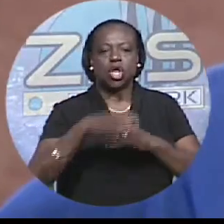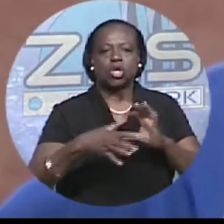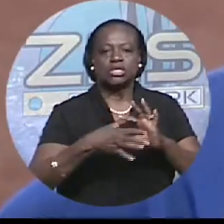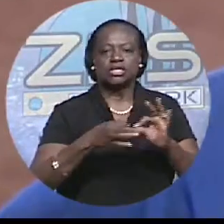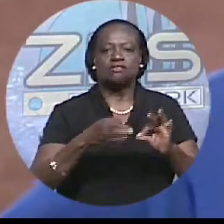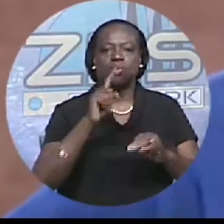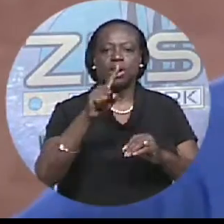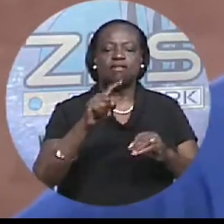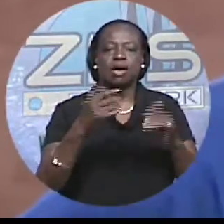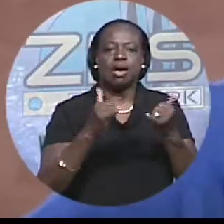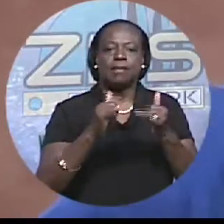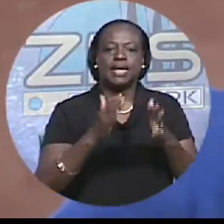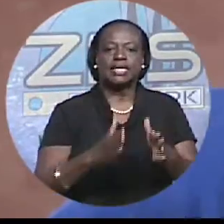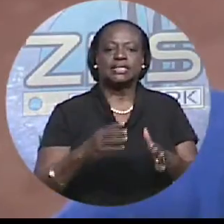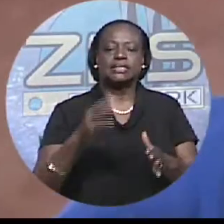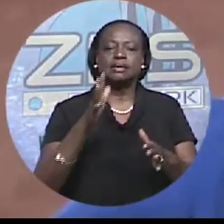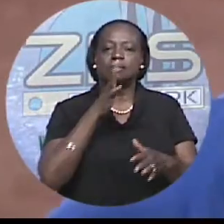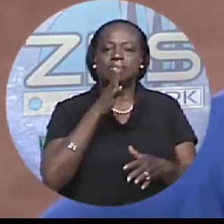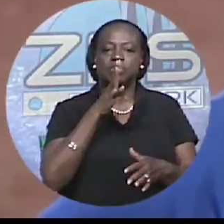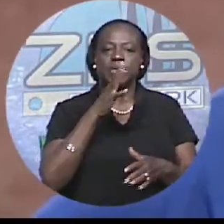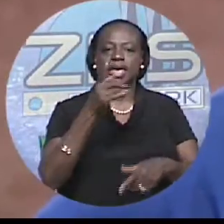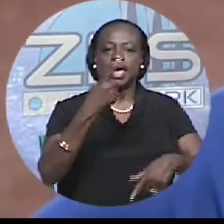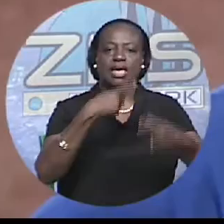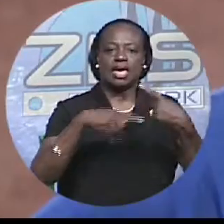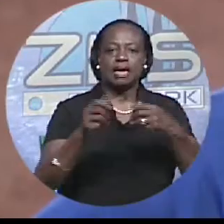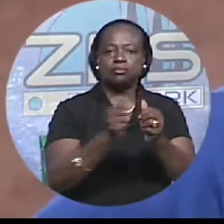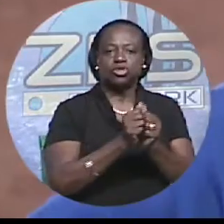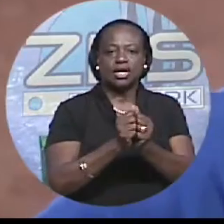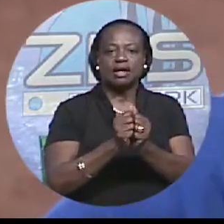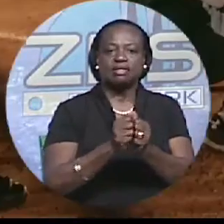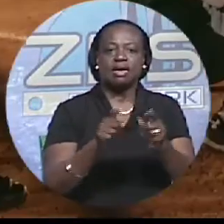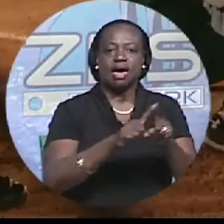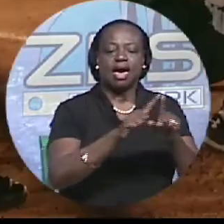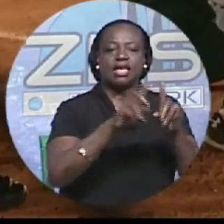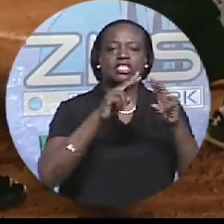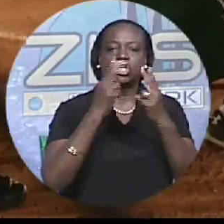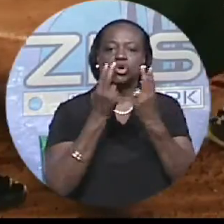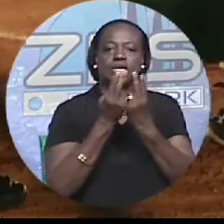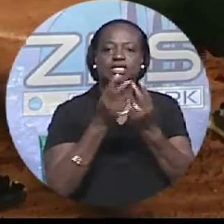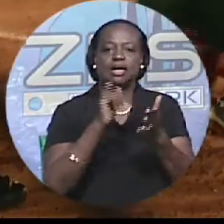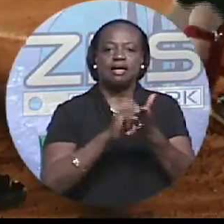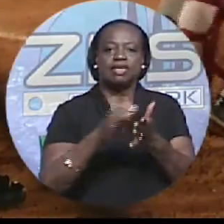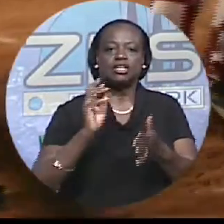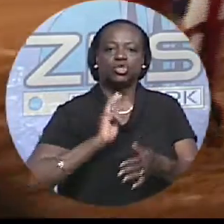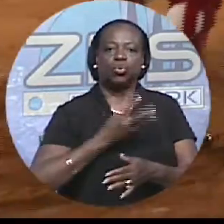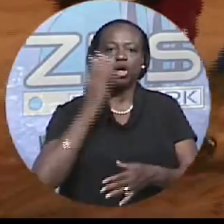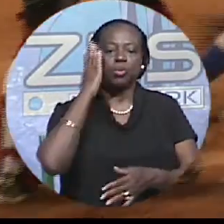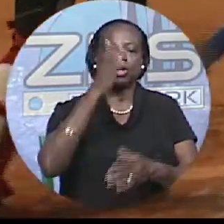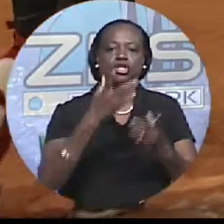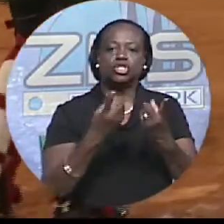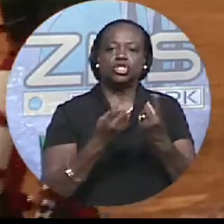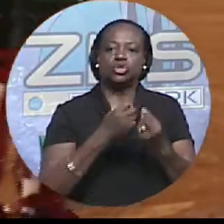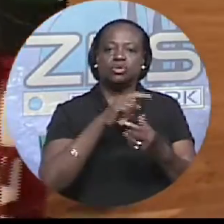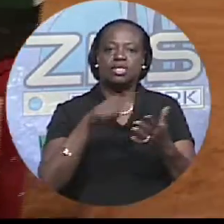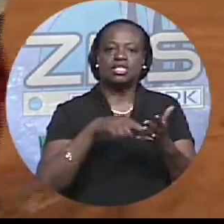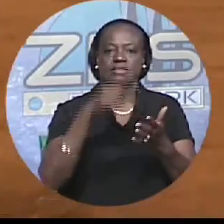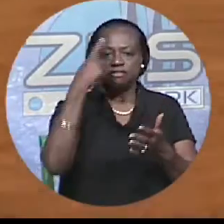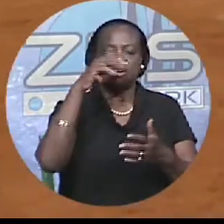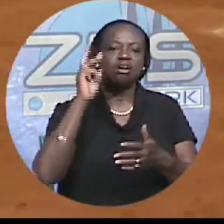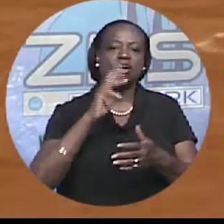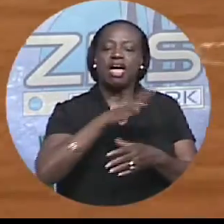And so we just came together as a unit and decided that not only we'll do this for her, but we'll also do this for the coach that we lost